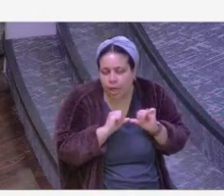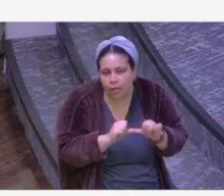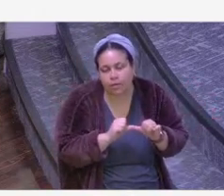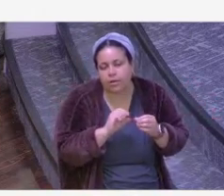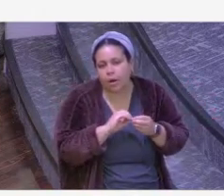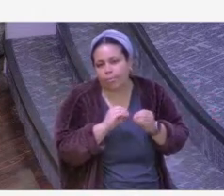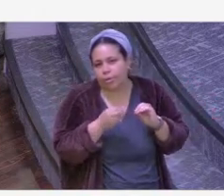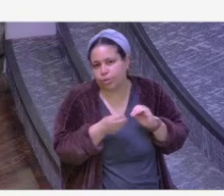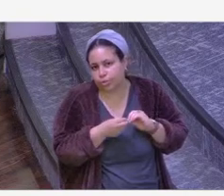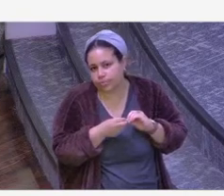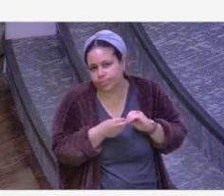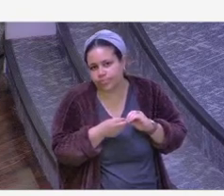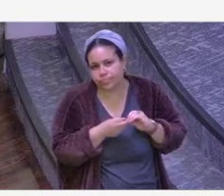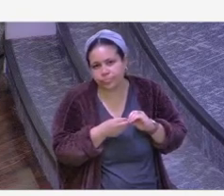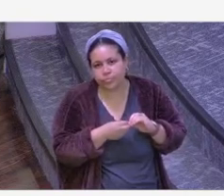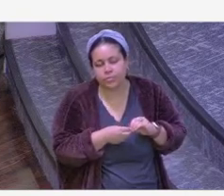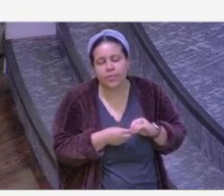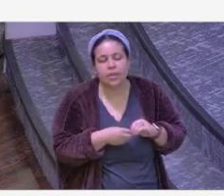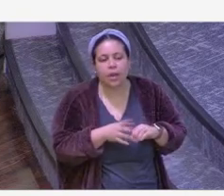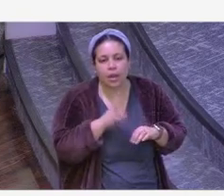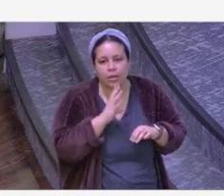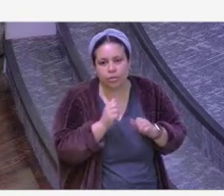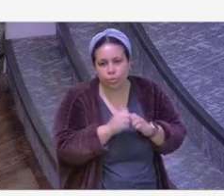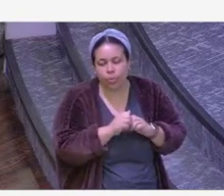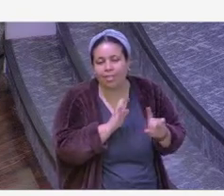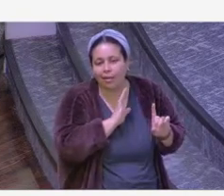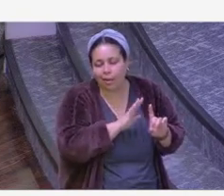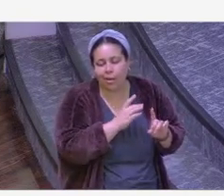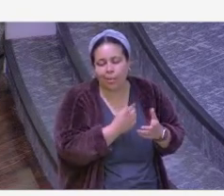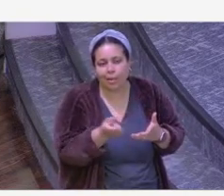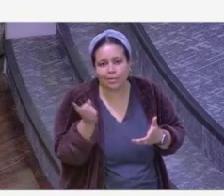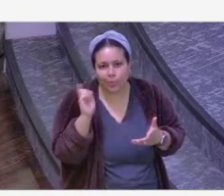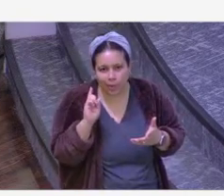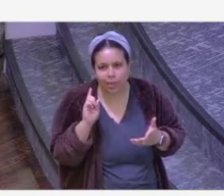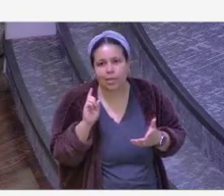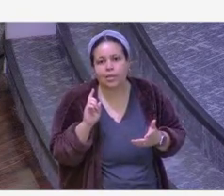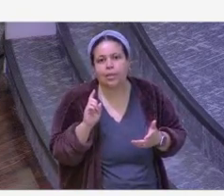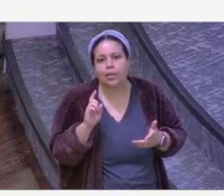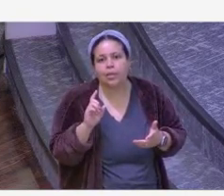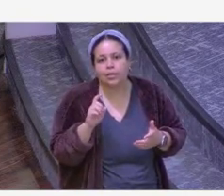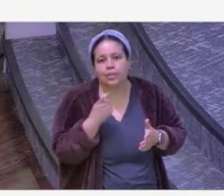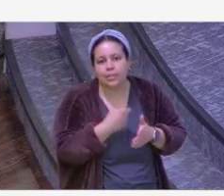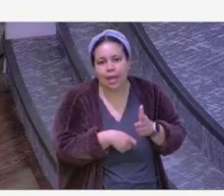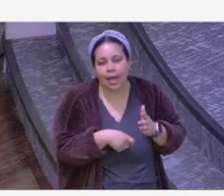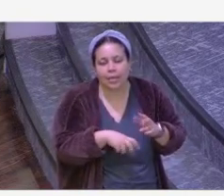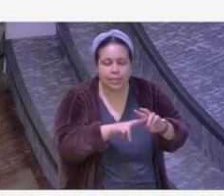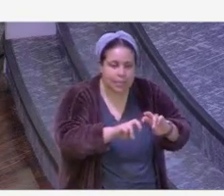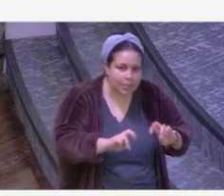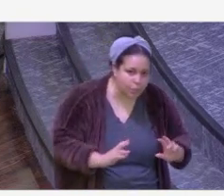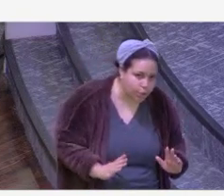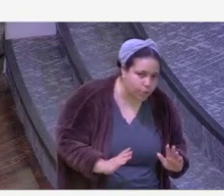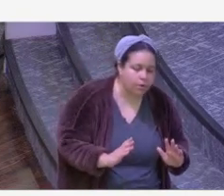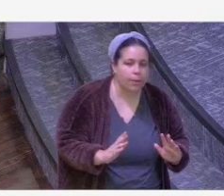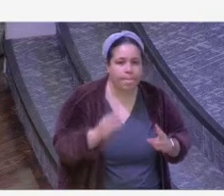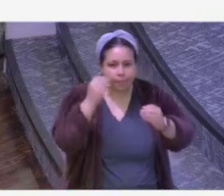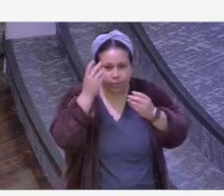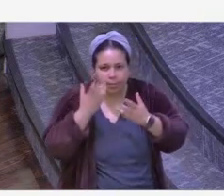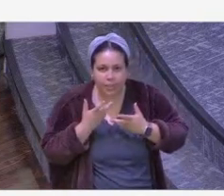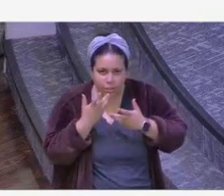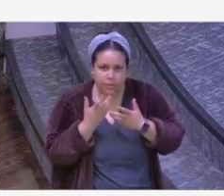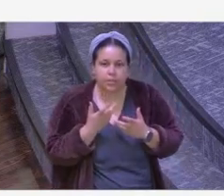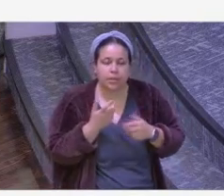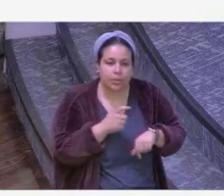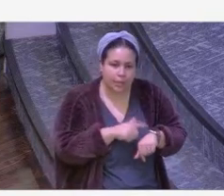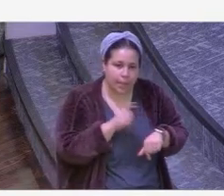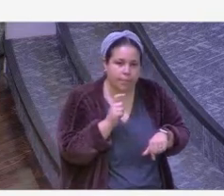I did talk to Kurt Dunnigan last week, who's our tax assessor and does a great job at getting us information timely. They're in the